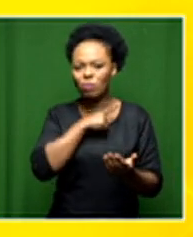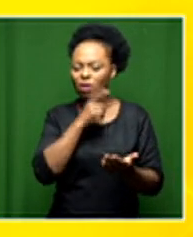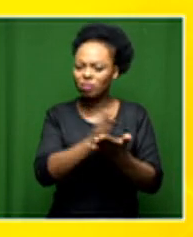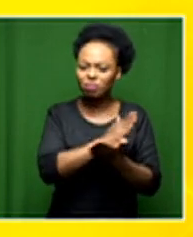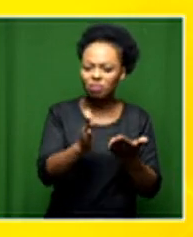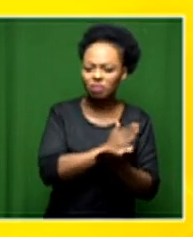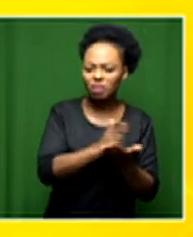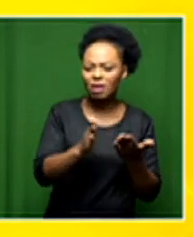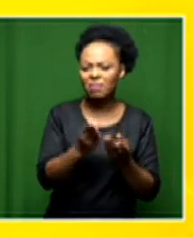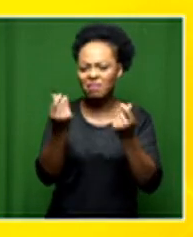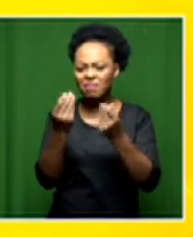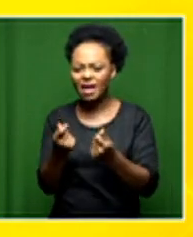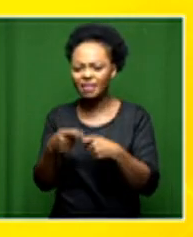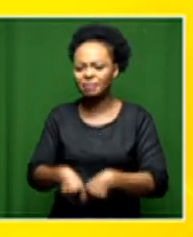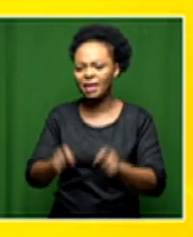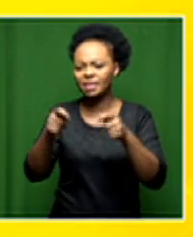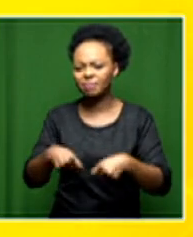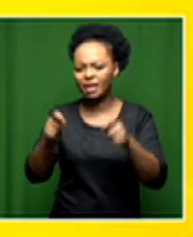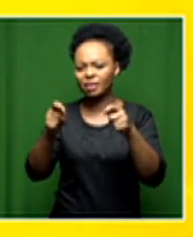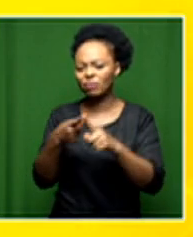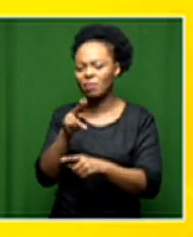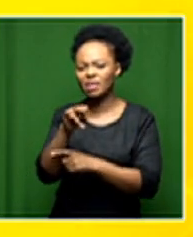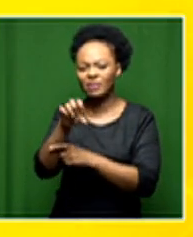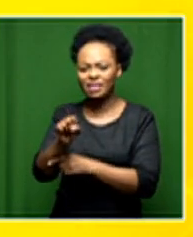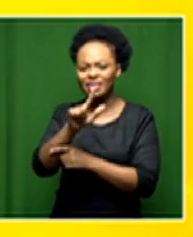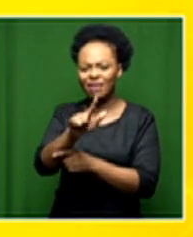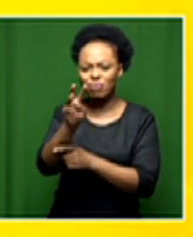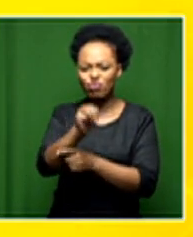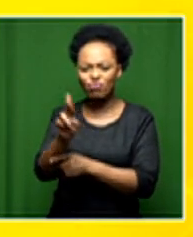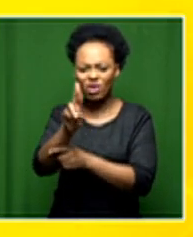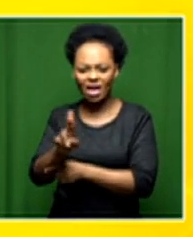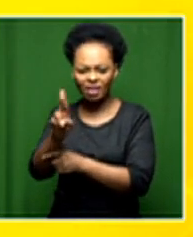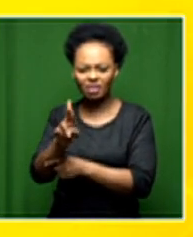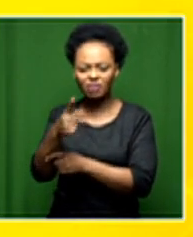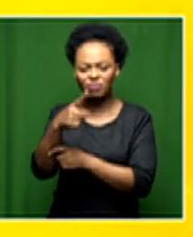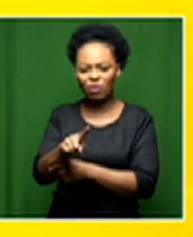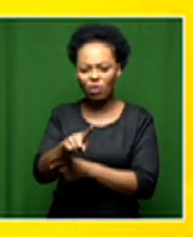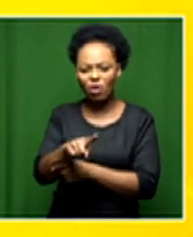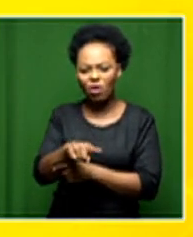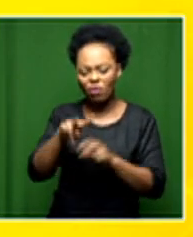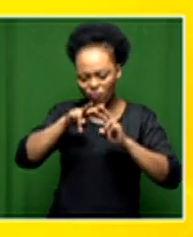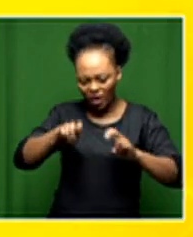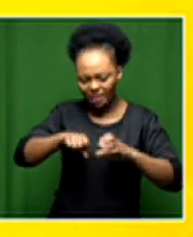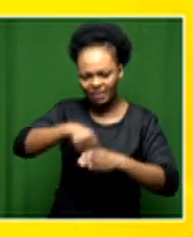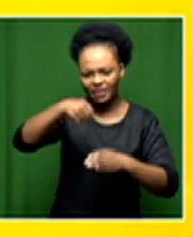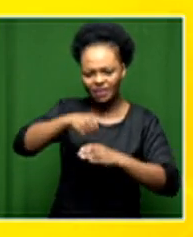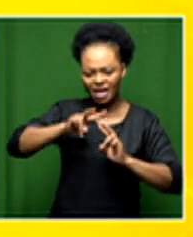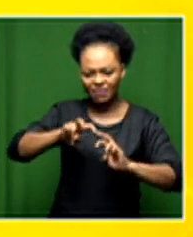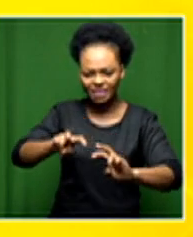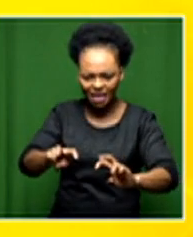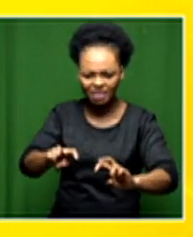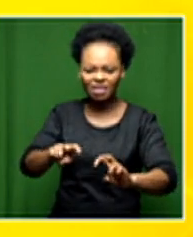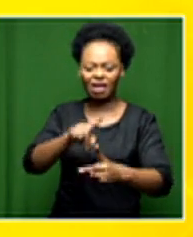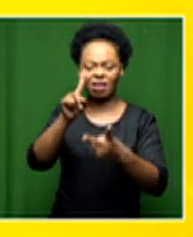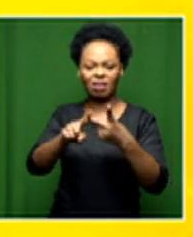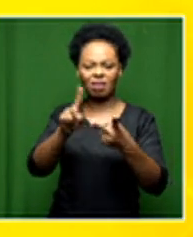of the other funds that have been spent by Nasfas, about 7 million rand on a forensic investigation, and